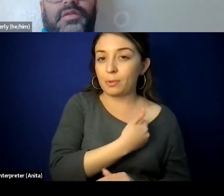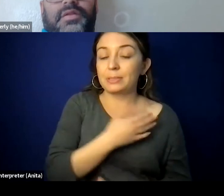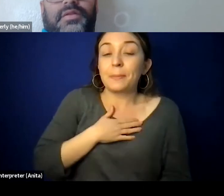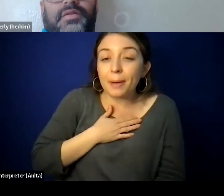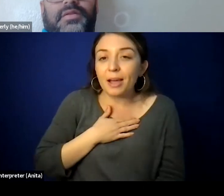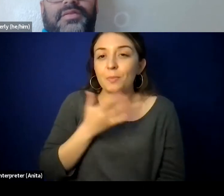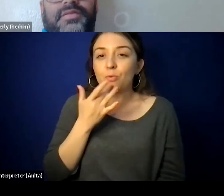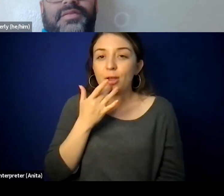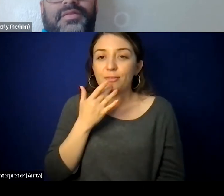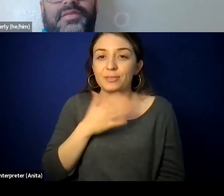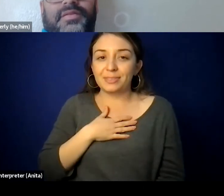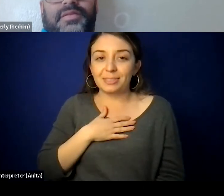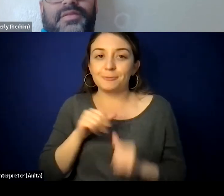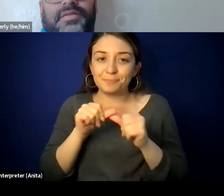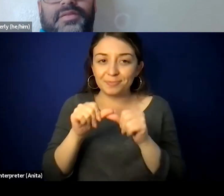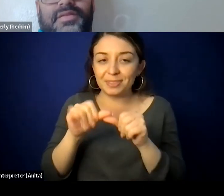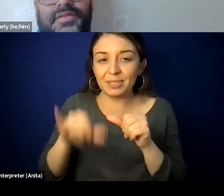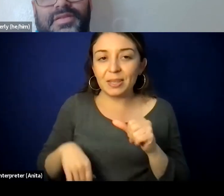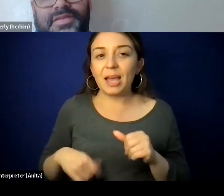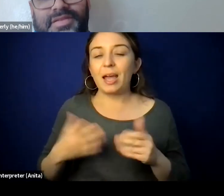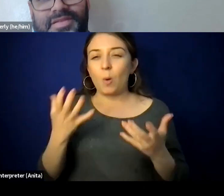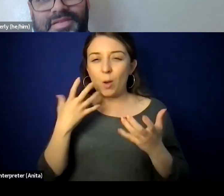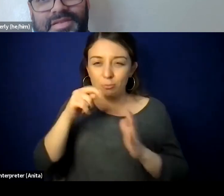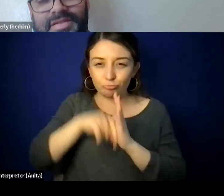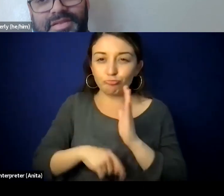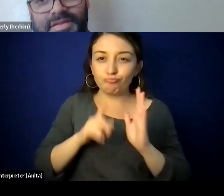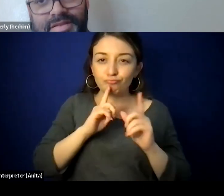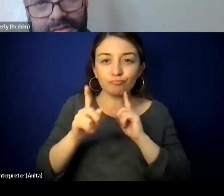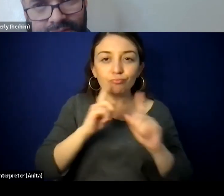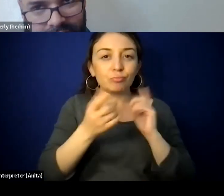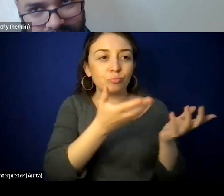preference. This is to have more conversations with communities.